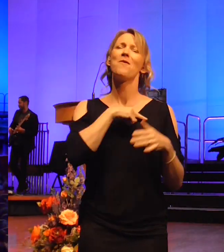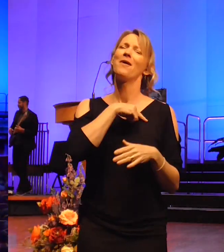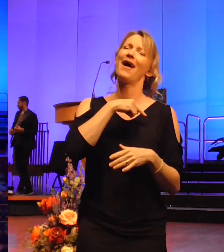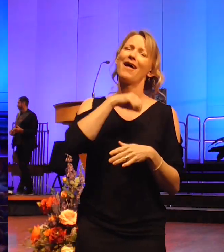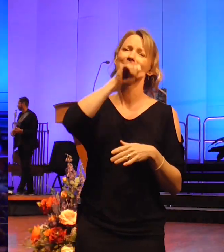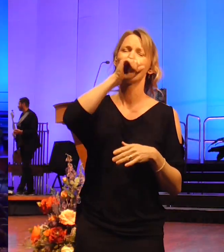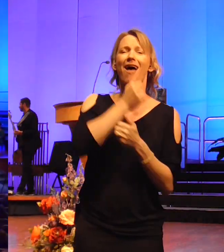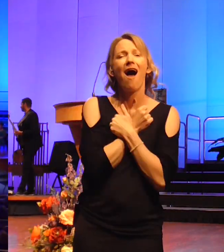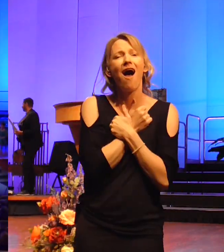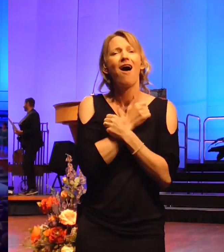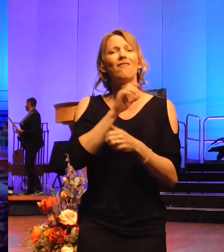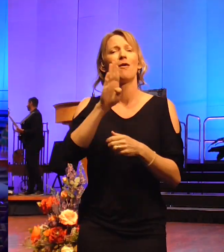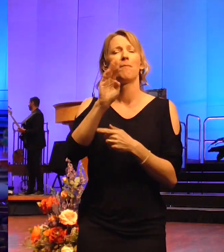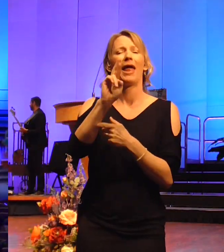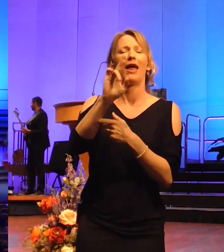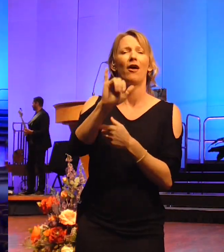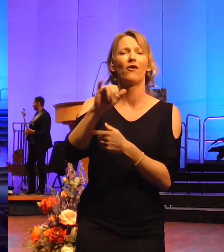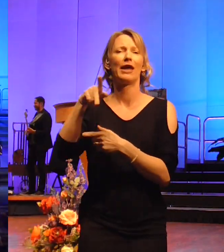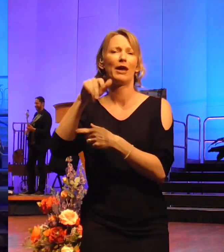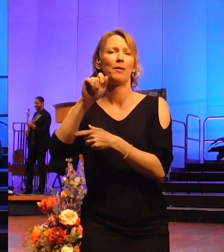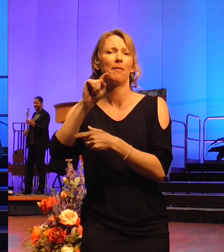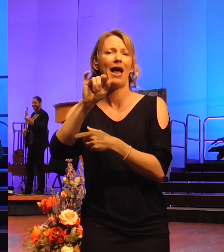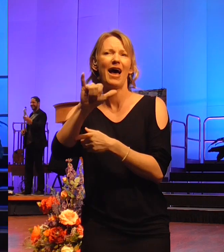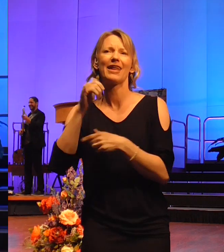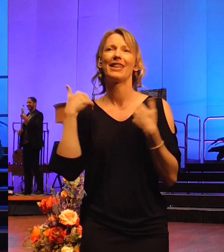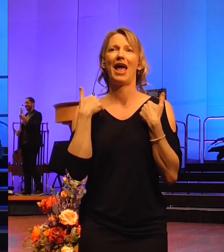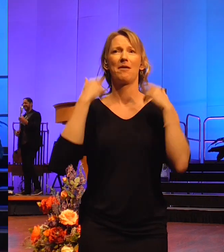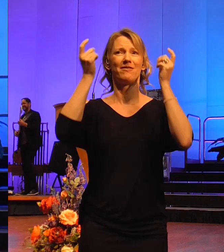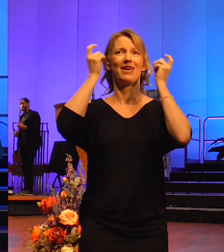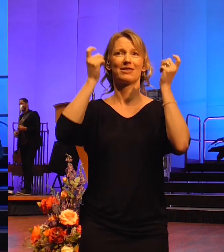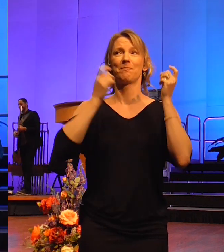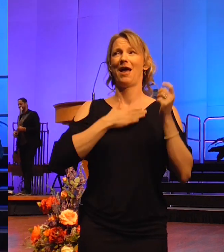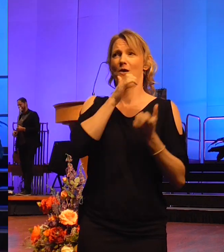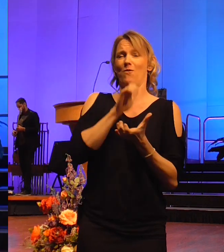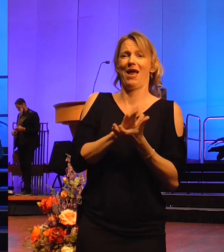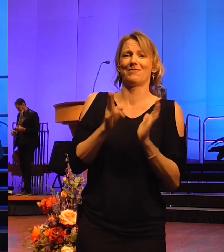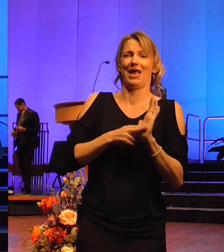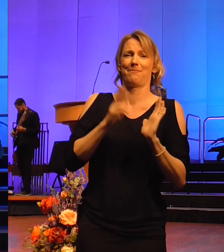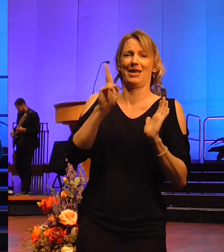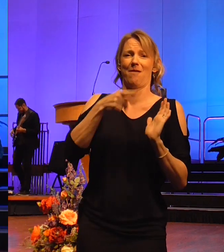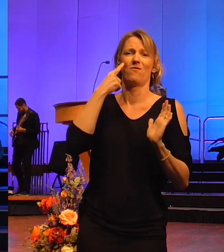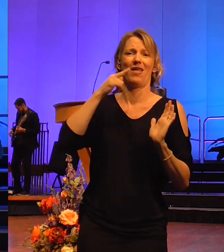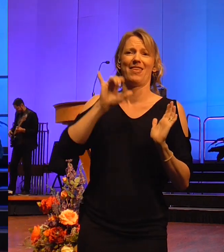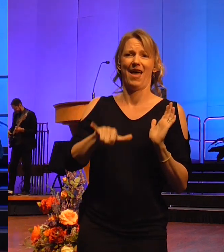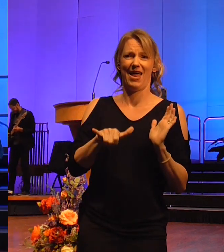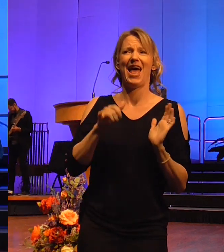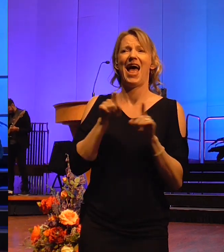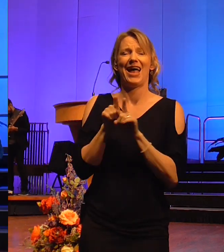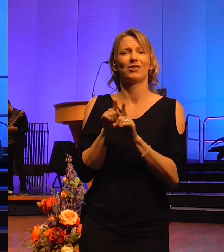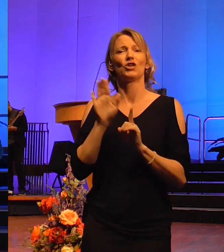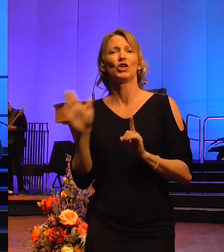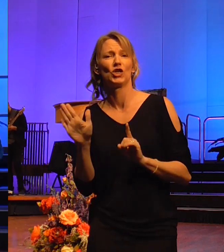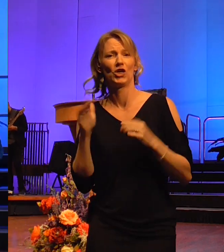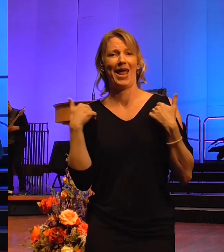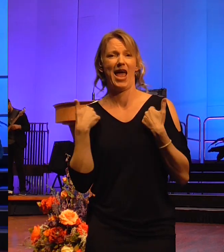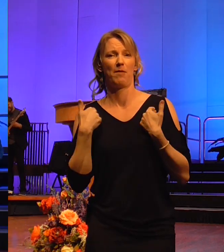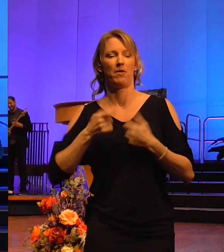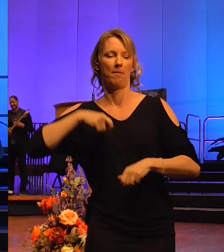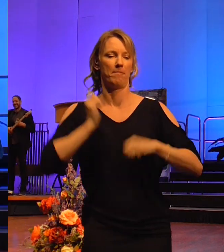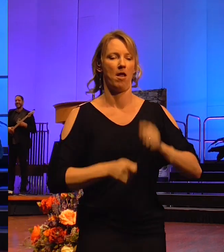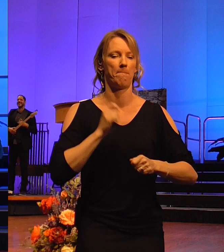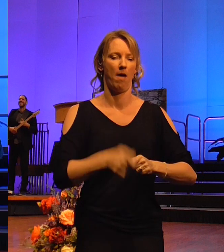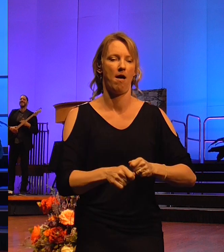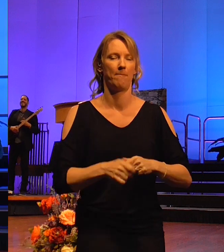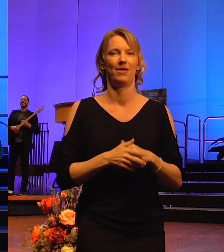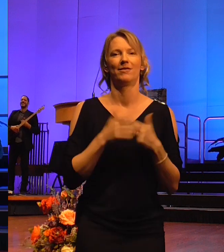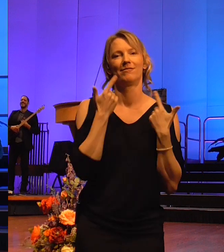Don't we love Barry and Patty and that animal fair? My wife signed me up for that as her animal, so feel